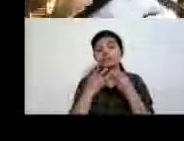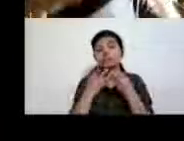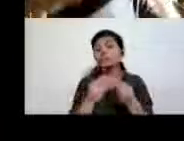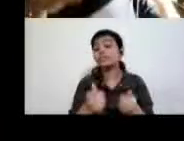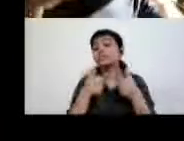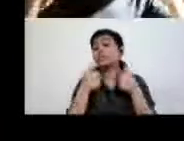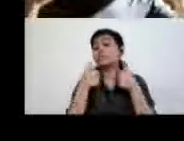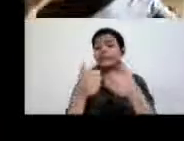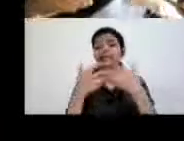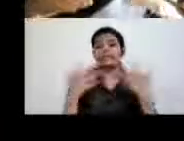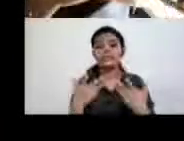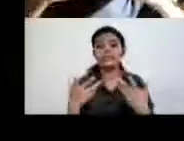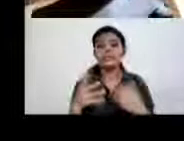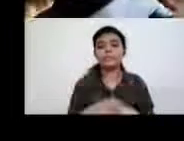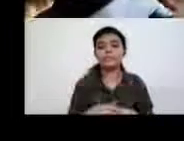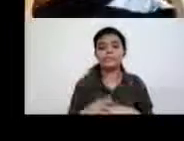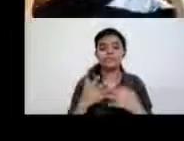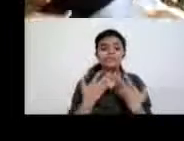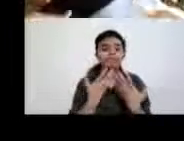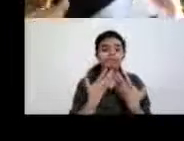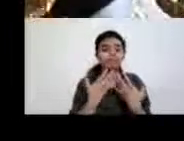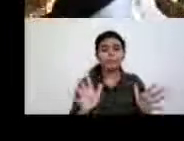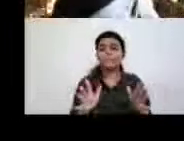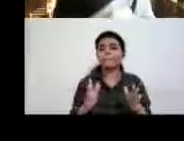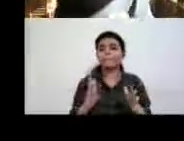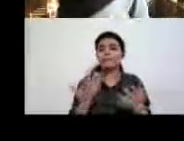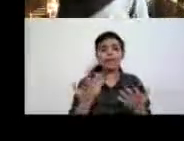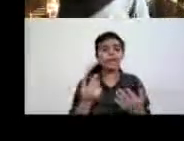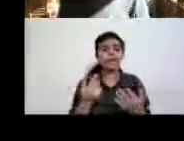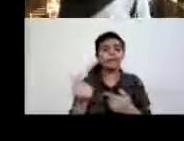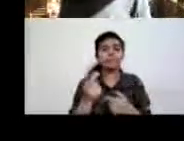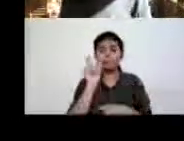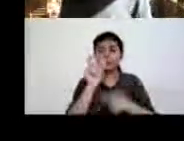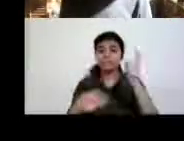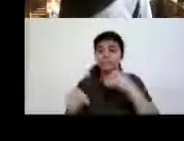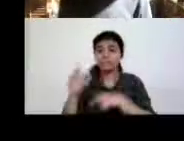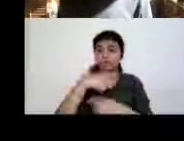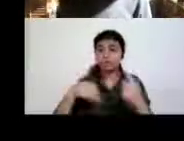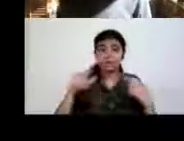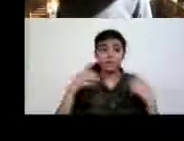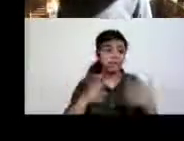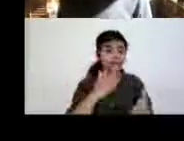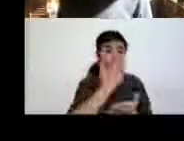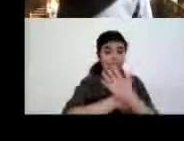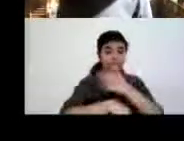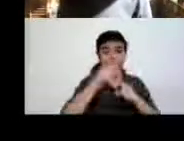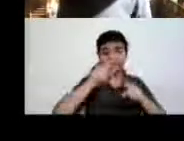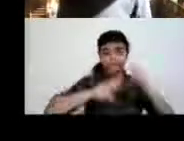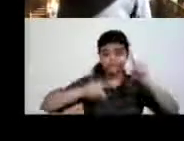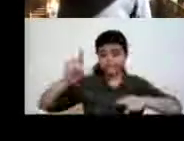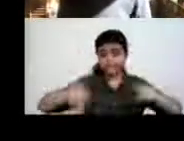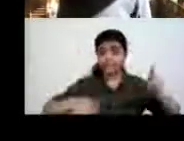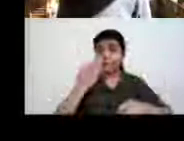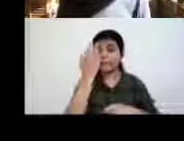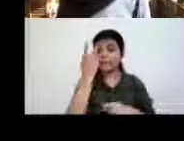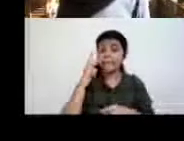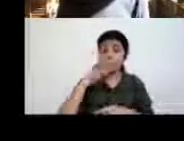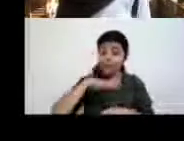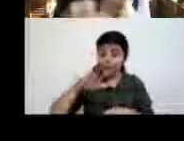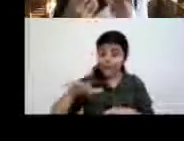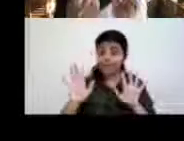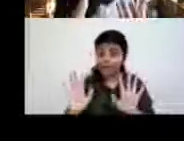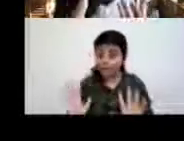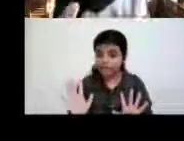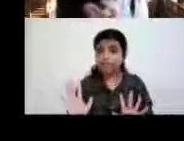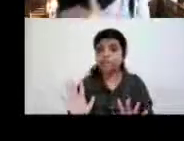like narrowing down every user to a character who is blind himself. And by